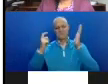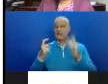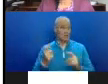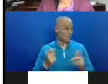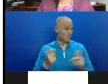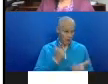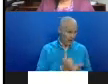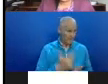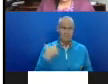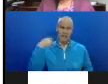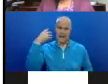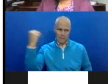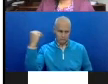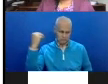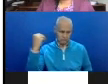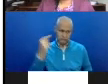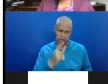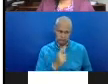help, so that can also be part of it.